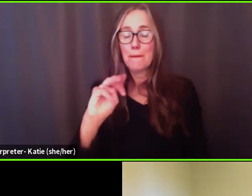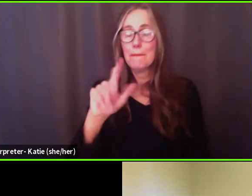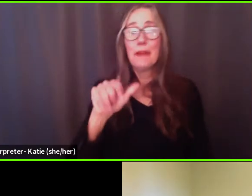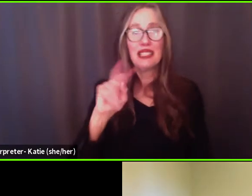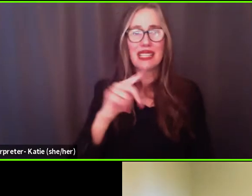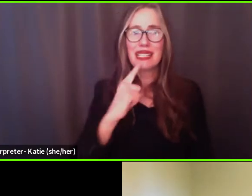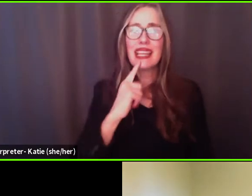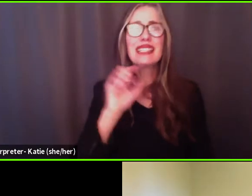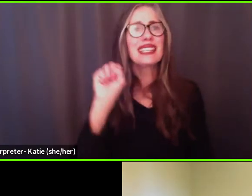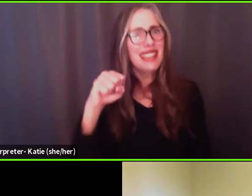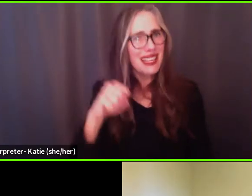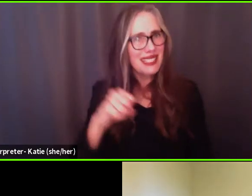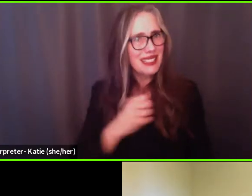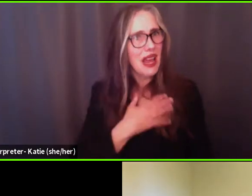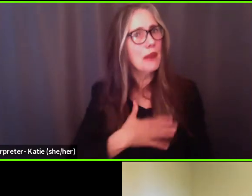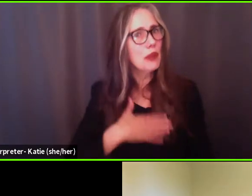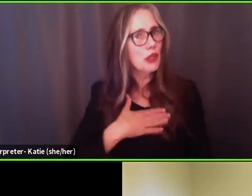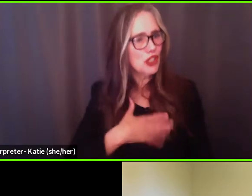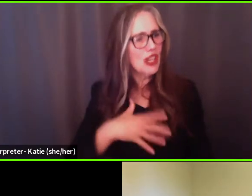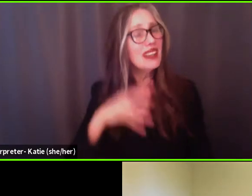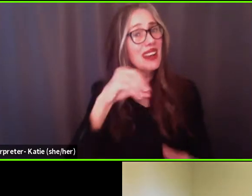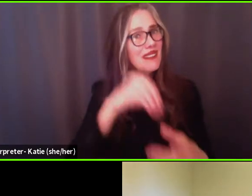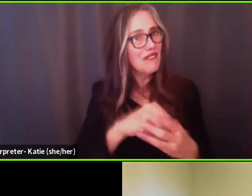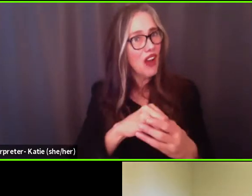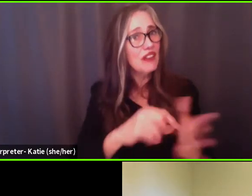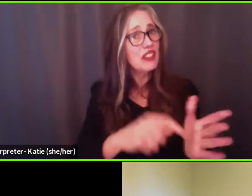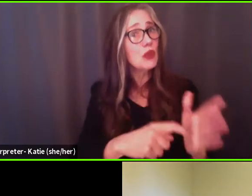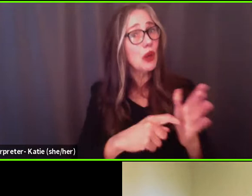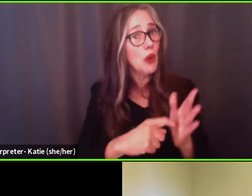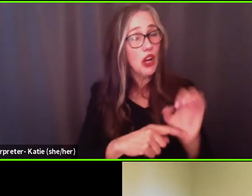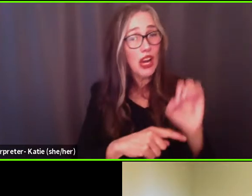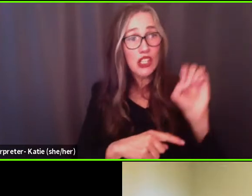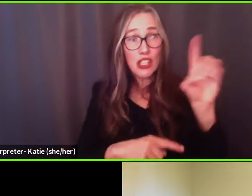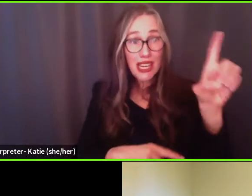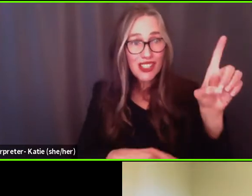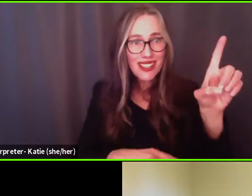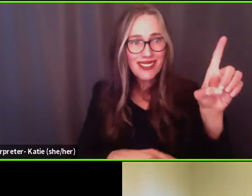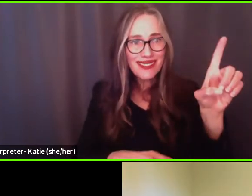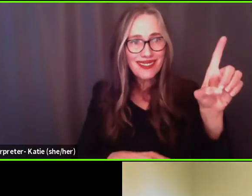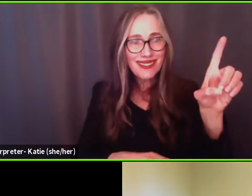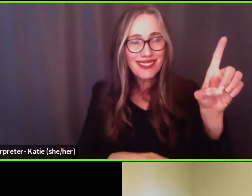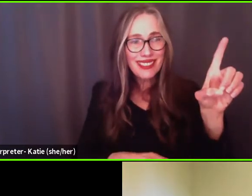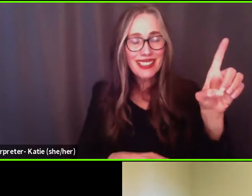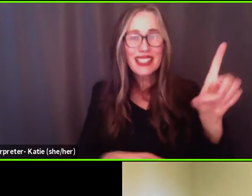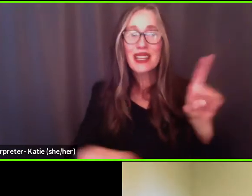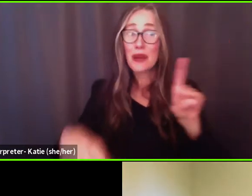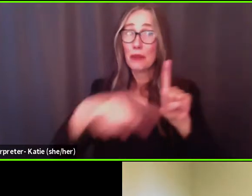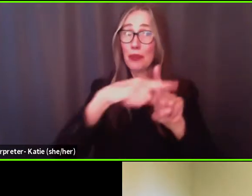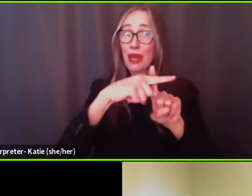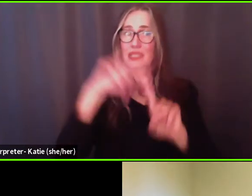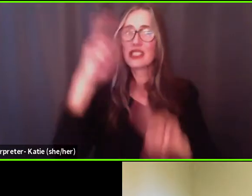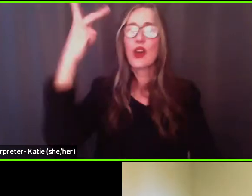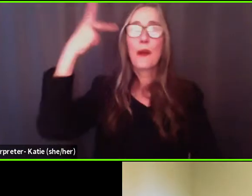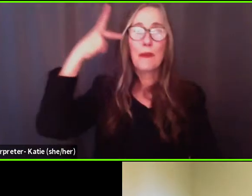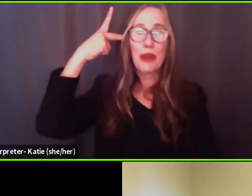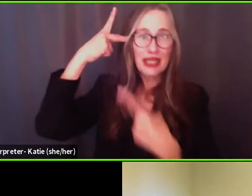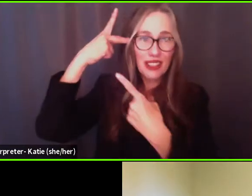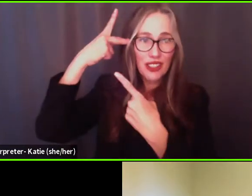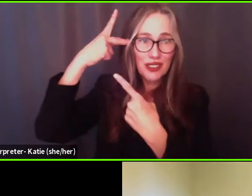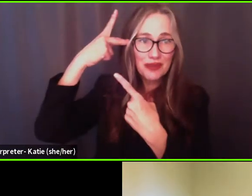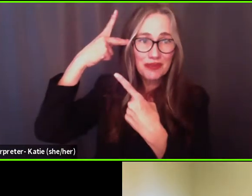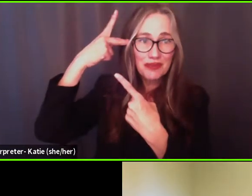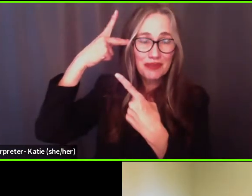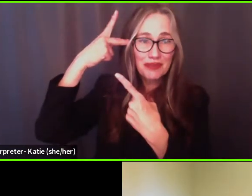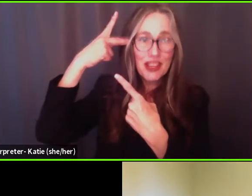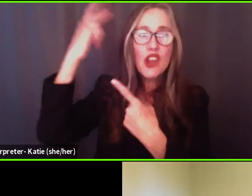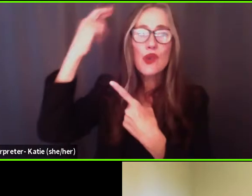the ability to sort of marshal the civic will requires the historic understanding to recognize that there are real implications for these for these